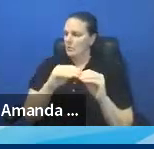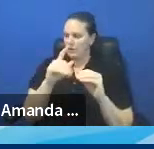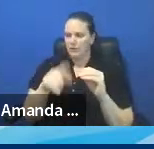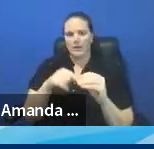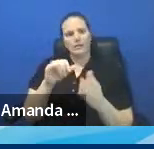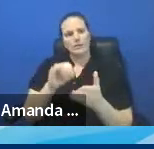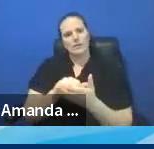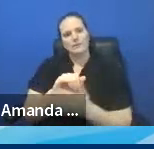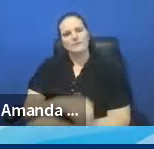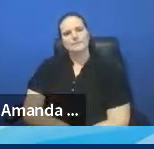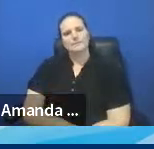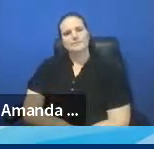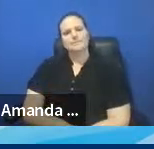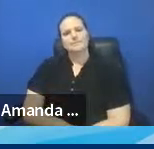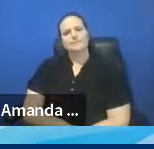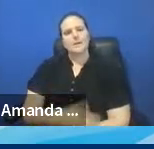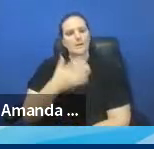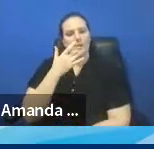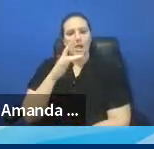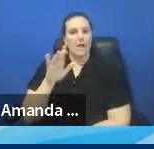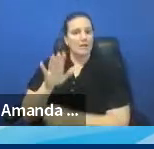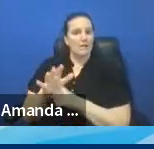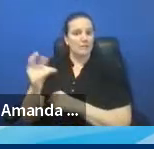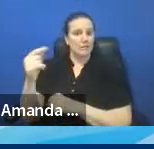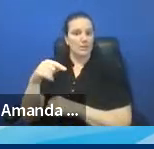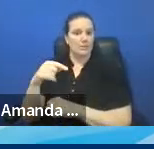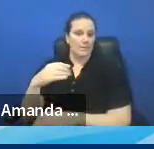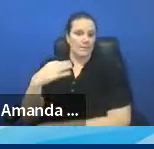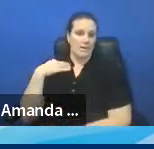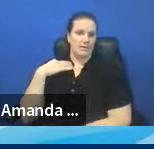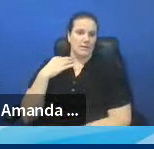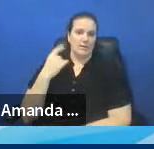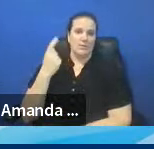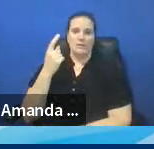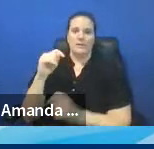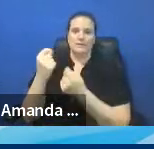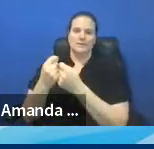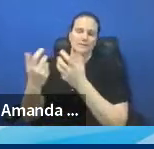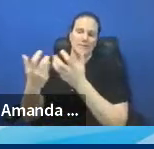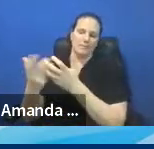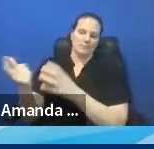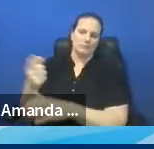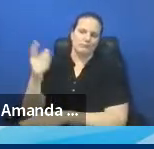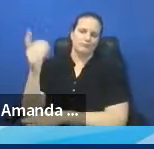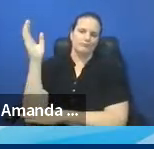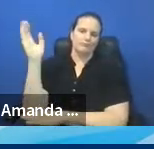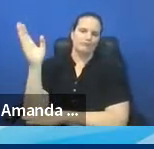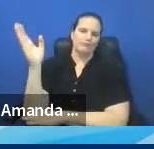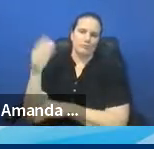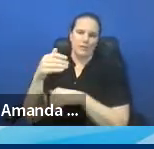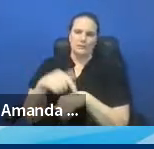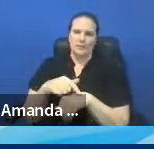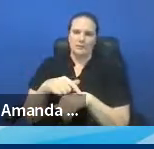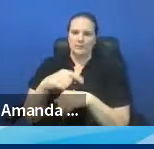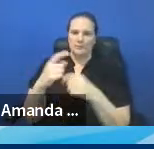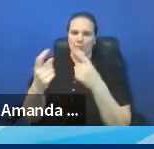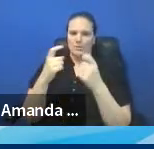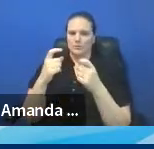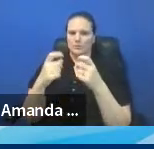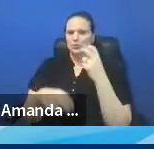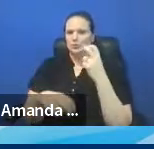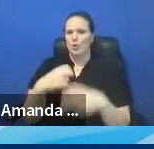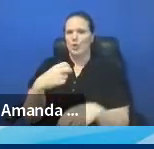when I am lucky enough to come again? Or maybe I'll volunteer one of my teammates to present to you next time if your questions are too hard.